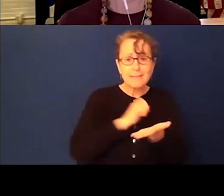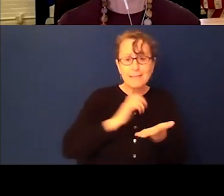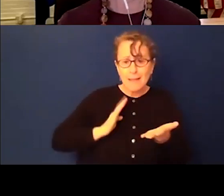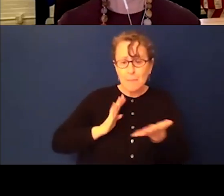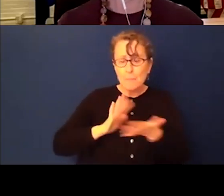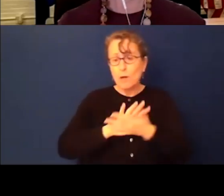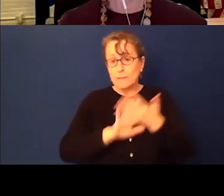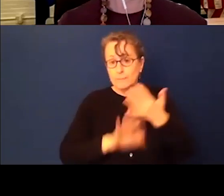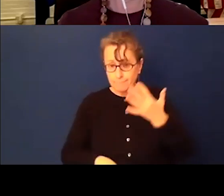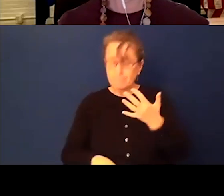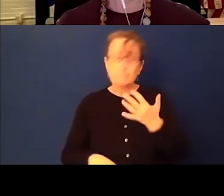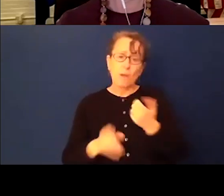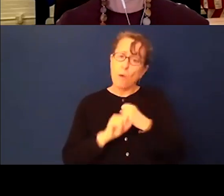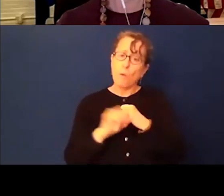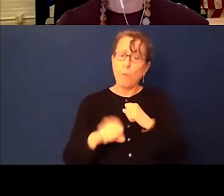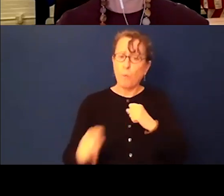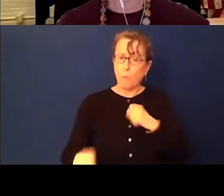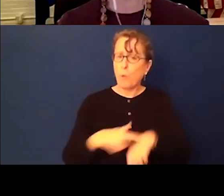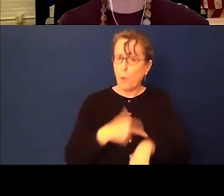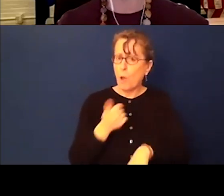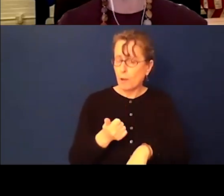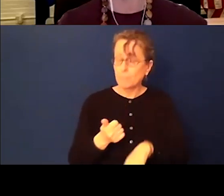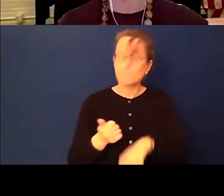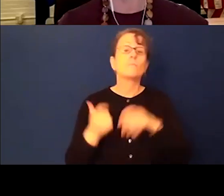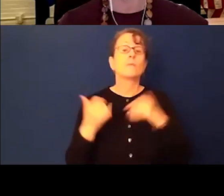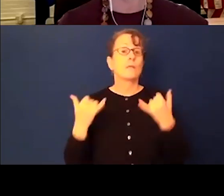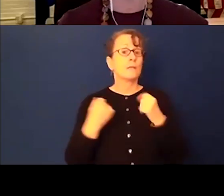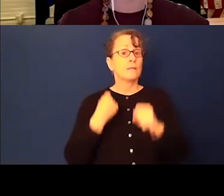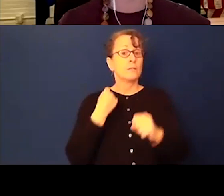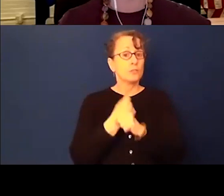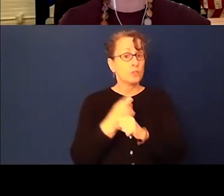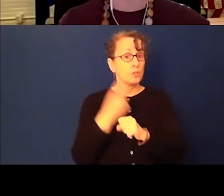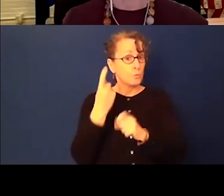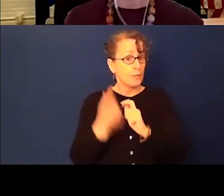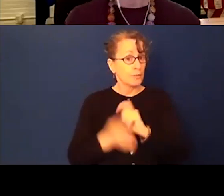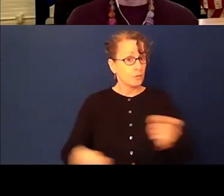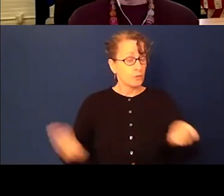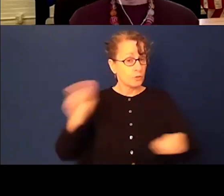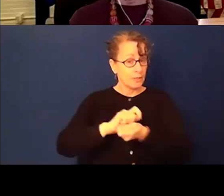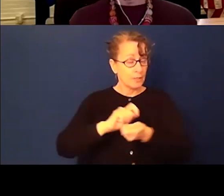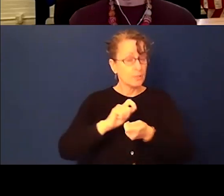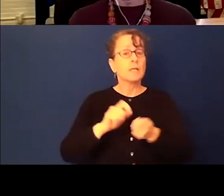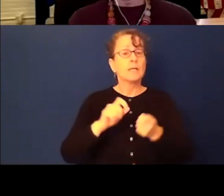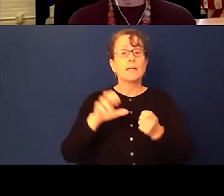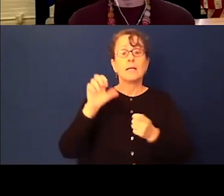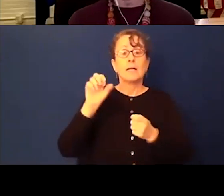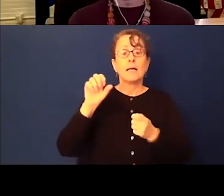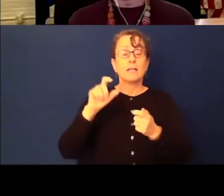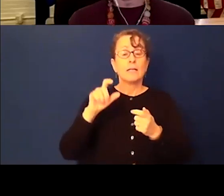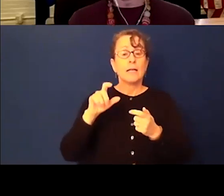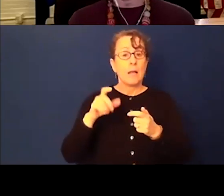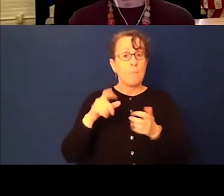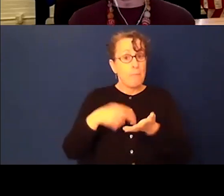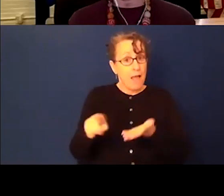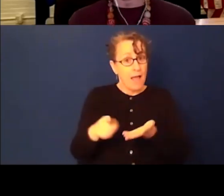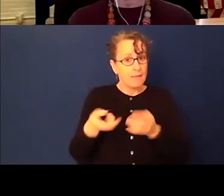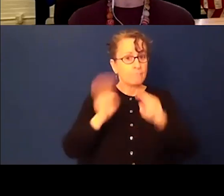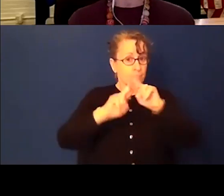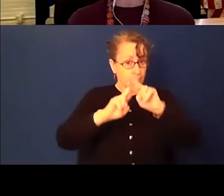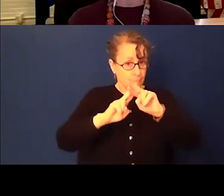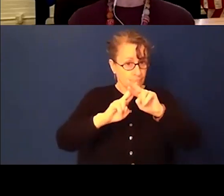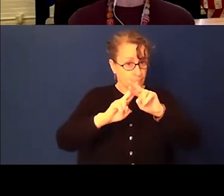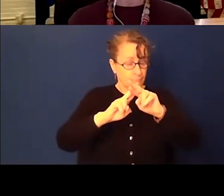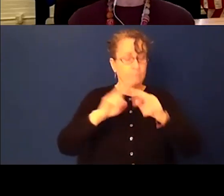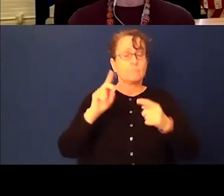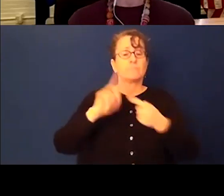actually did make changes in that compensation, increasing the stipend for the chair and the other members, and adding a